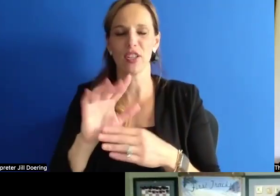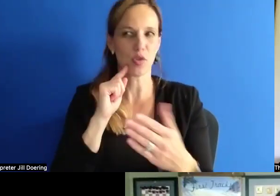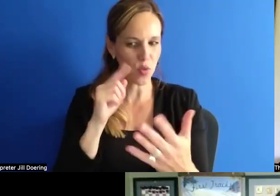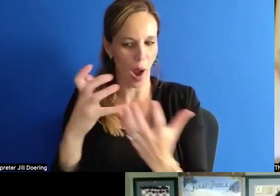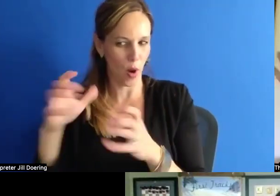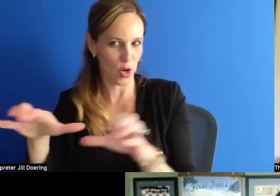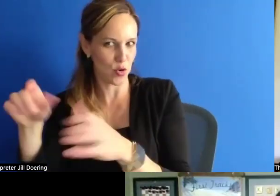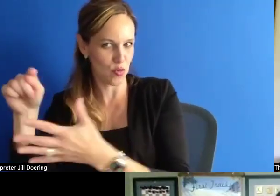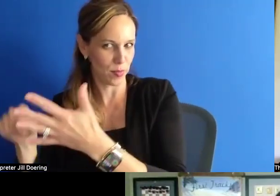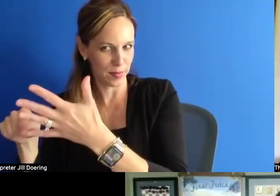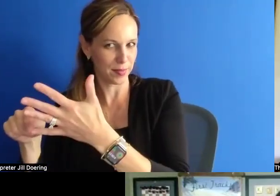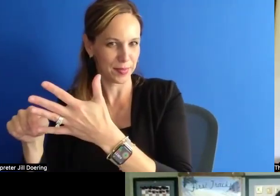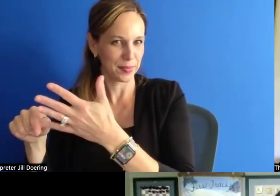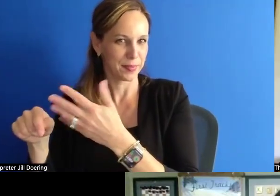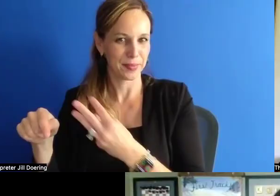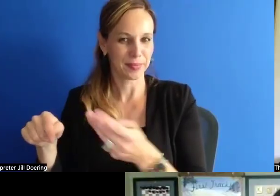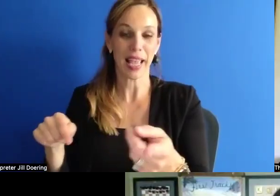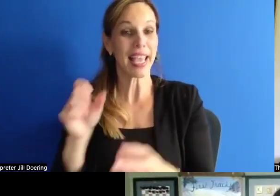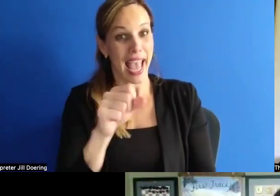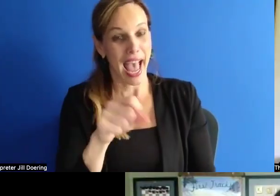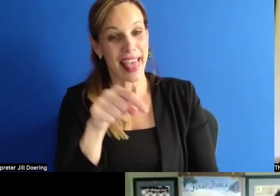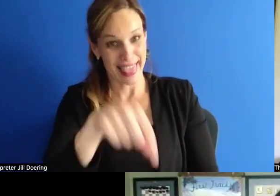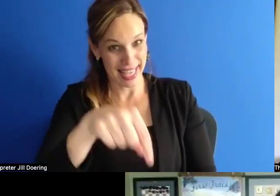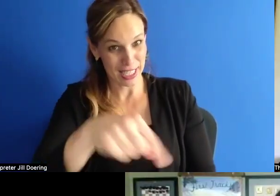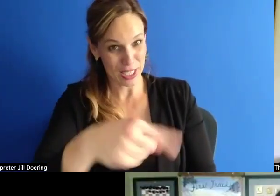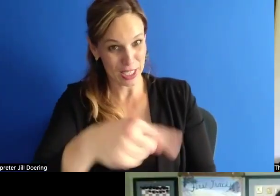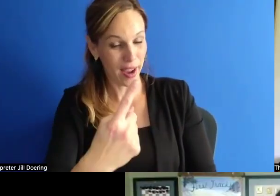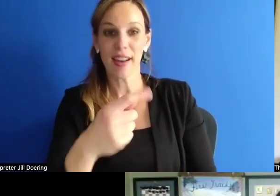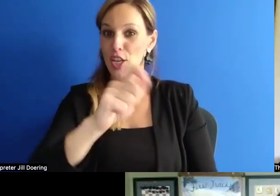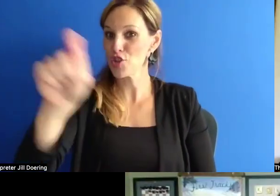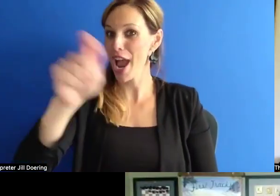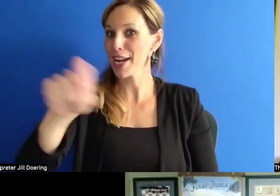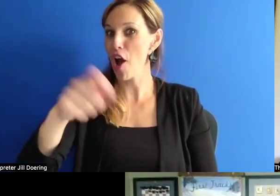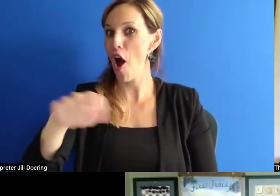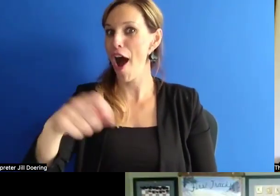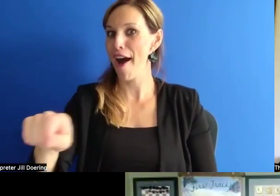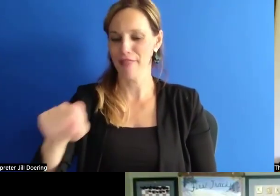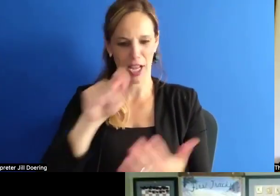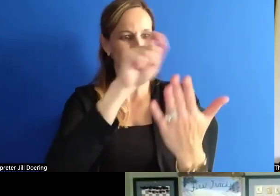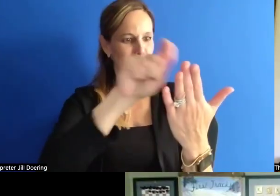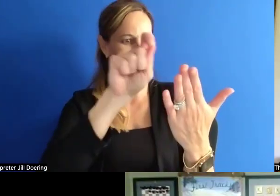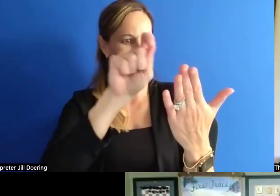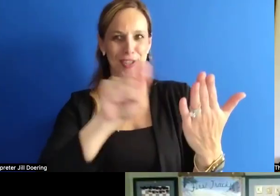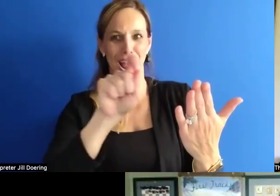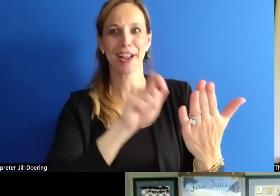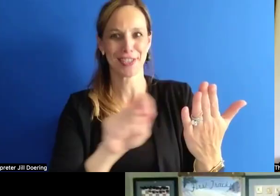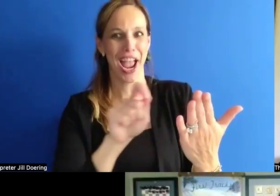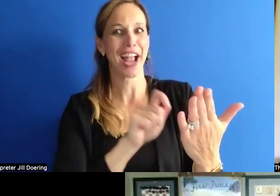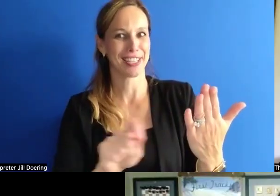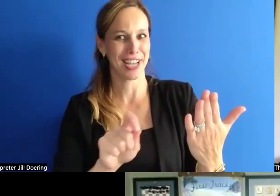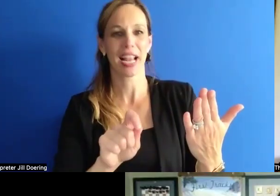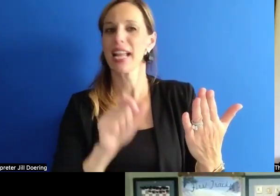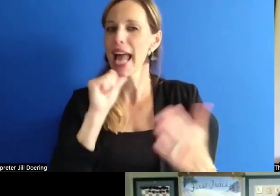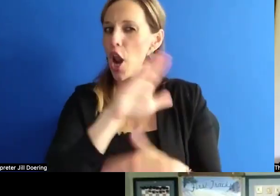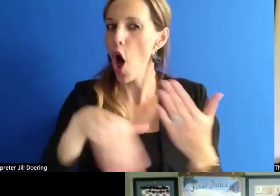outdoors, farms? Yeah, no, this one checked off a lot. I mean, I can't say that every one of my movies